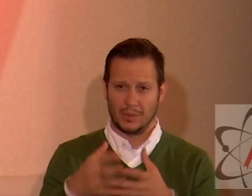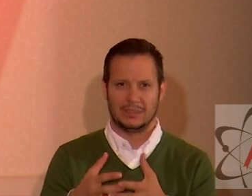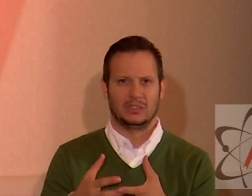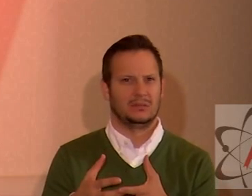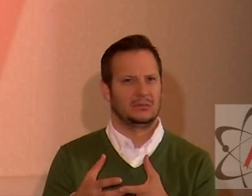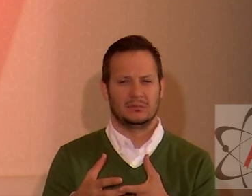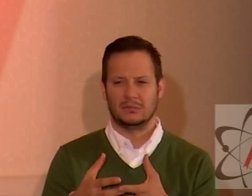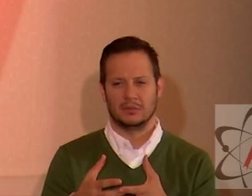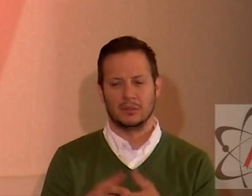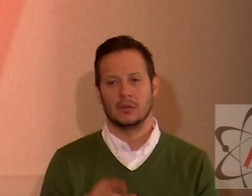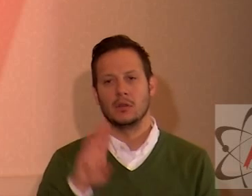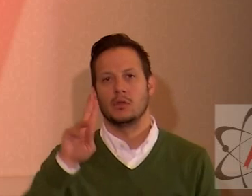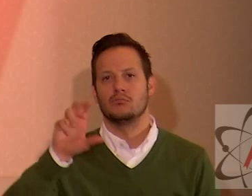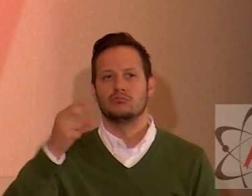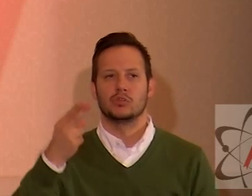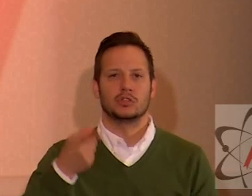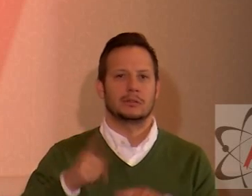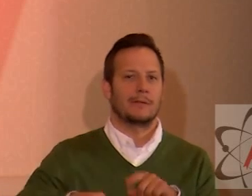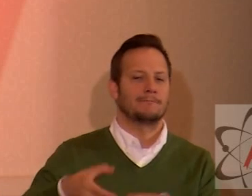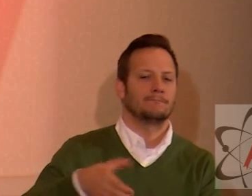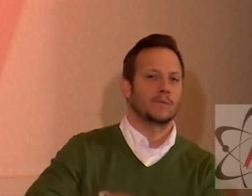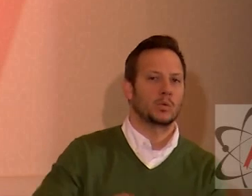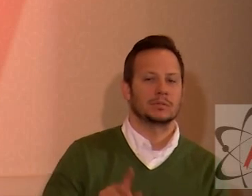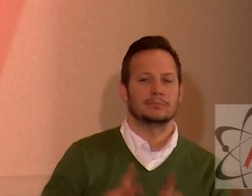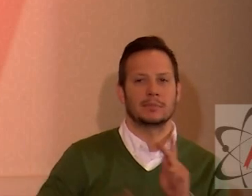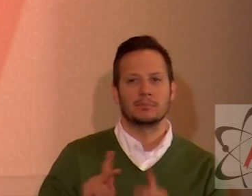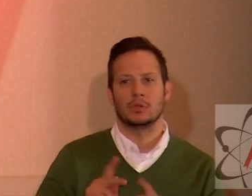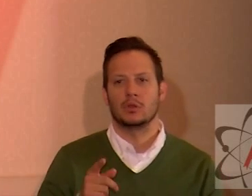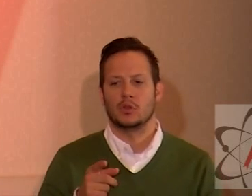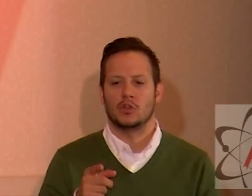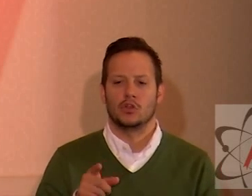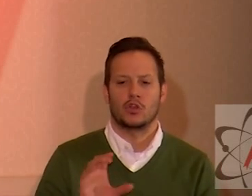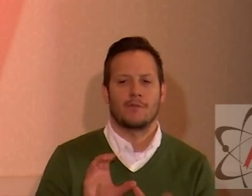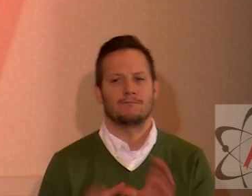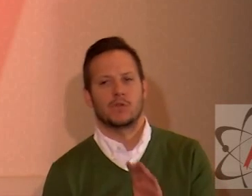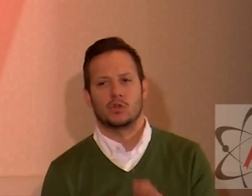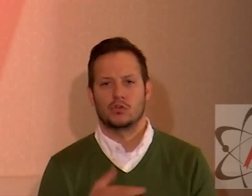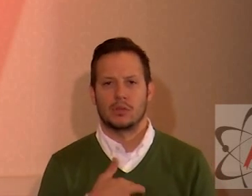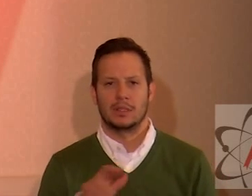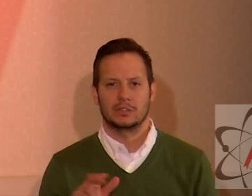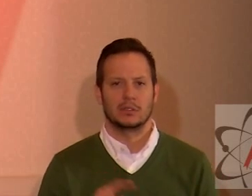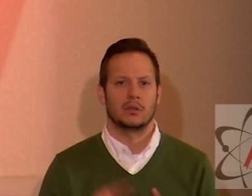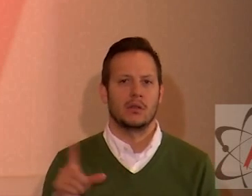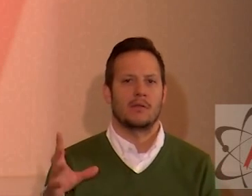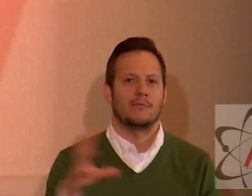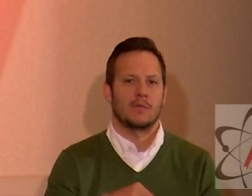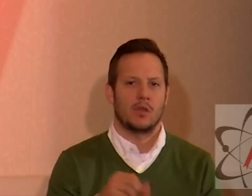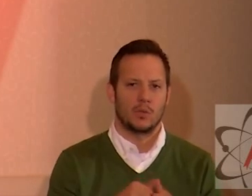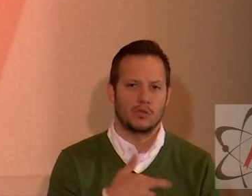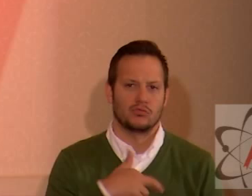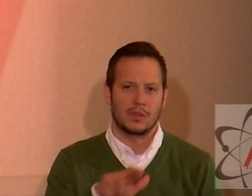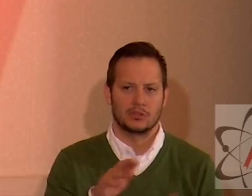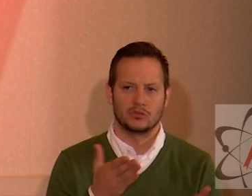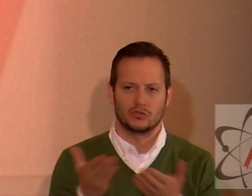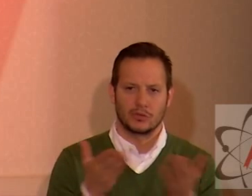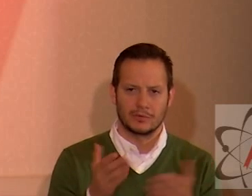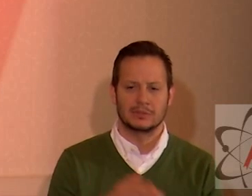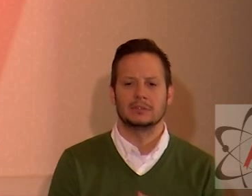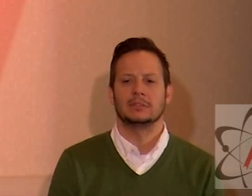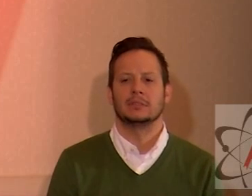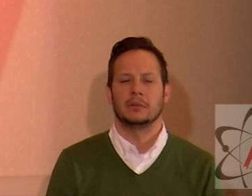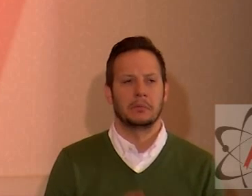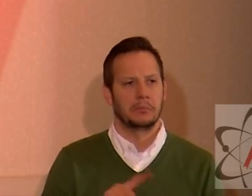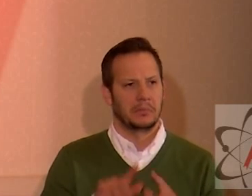did recognize that you couldn't force people to convert to religion, you couldn't force them to participate in religious services to get help, although plenty